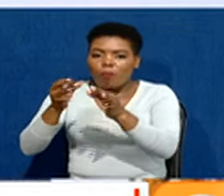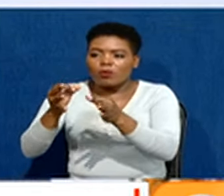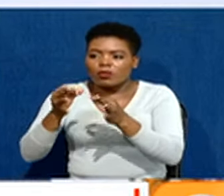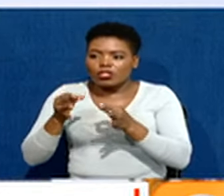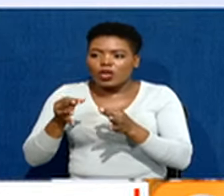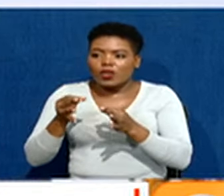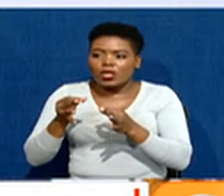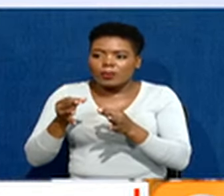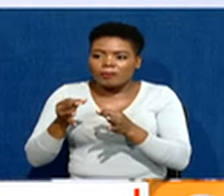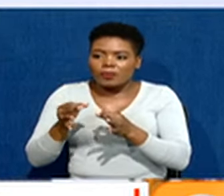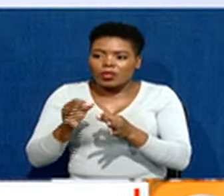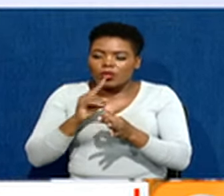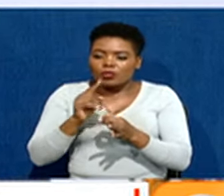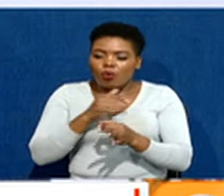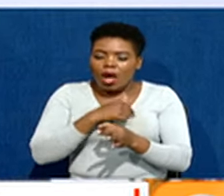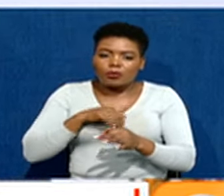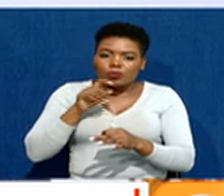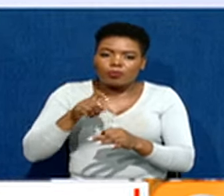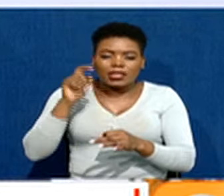the aggressiveness